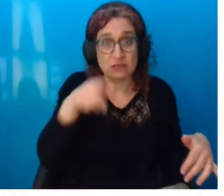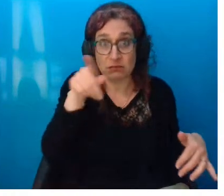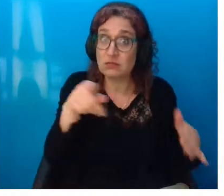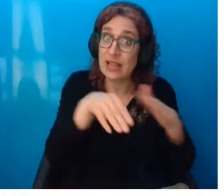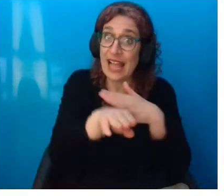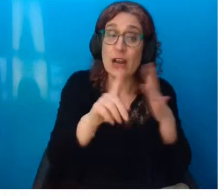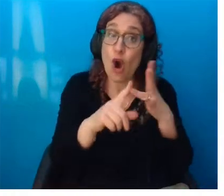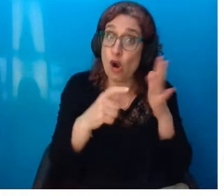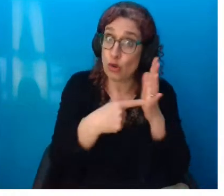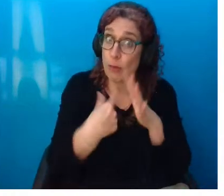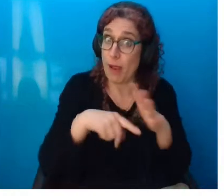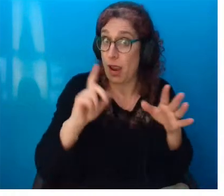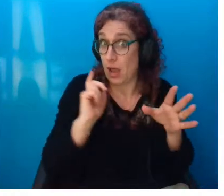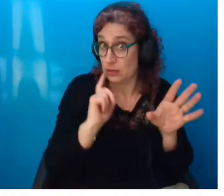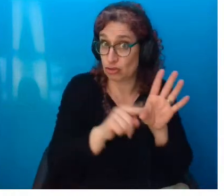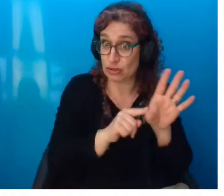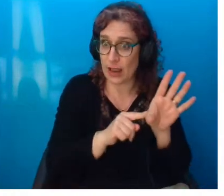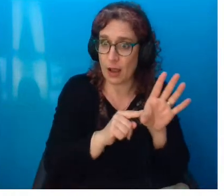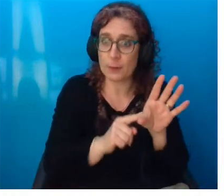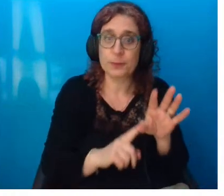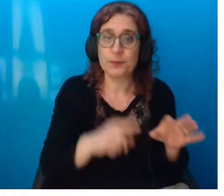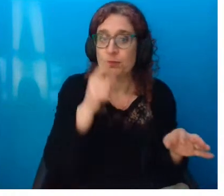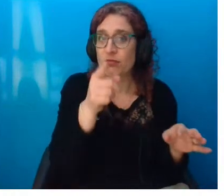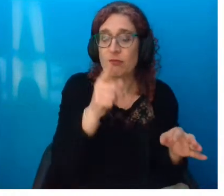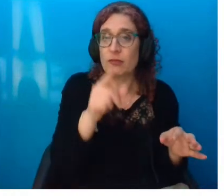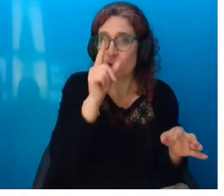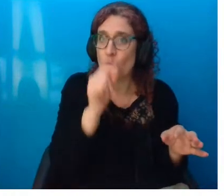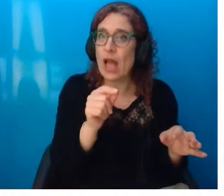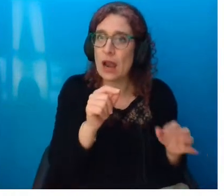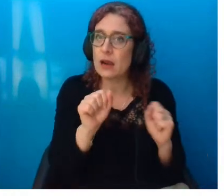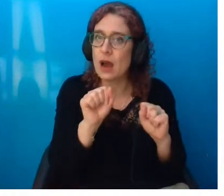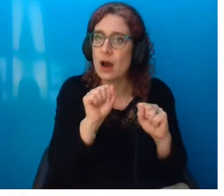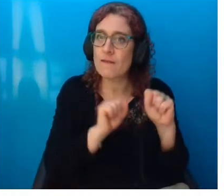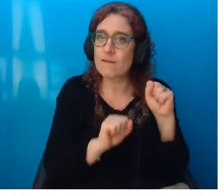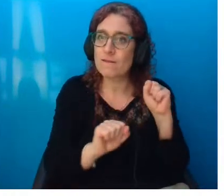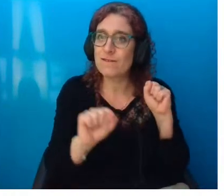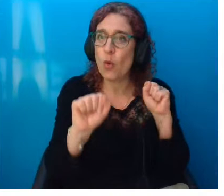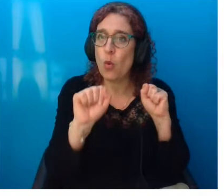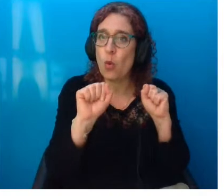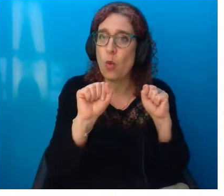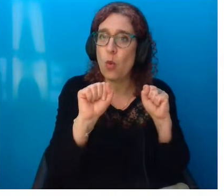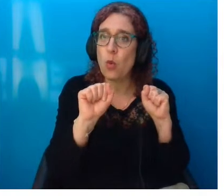year. You can avoid advised avoidance.